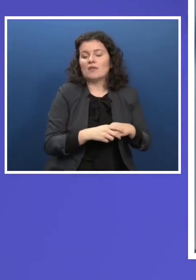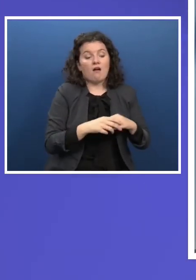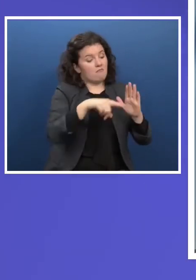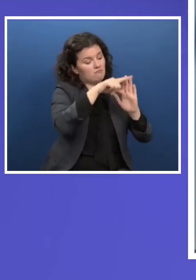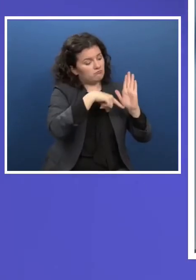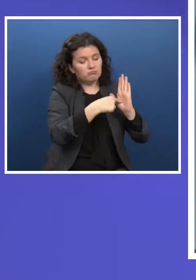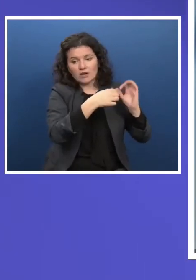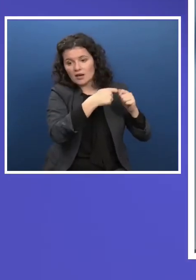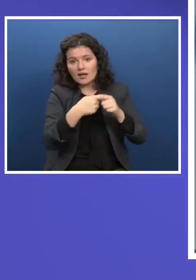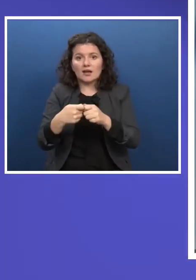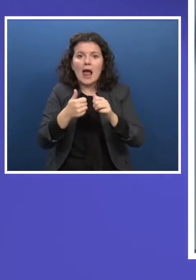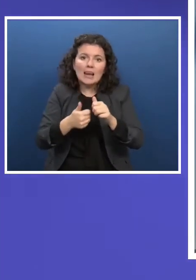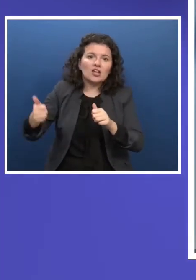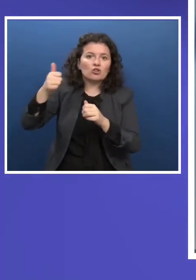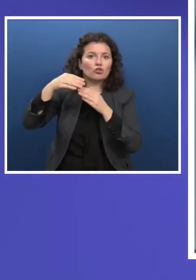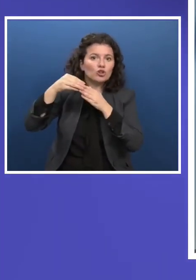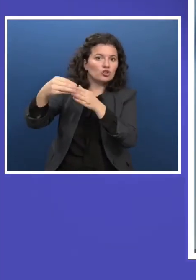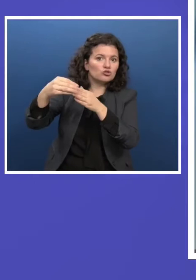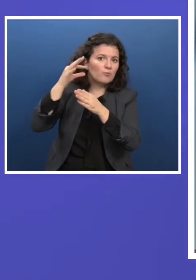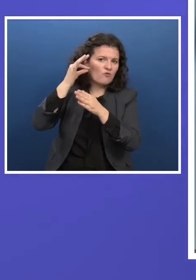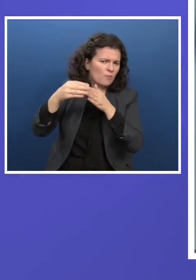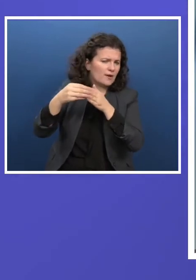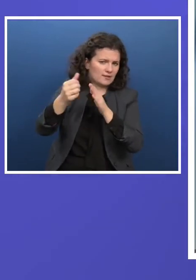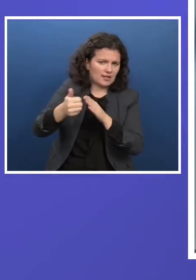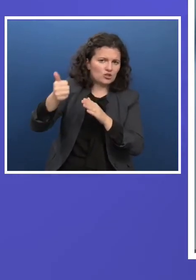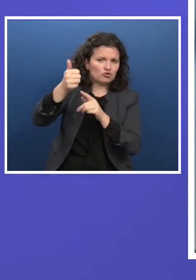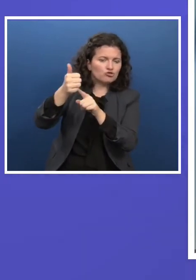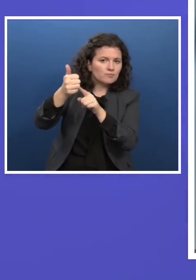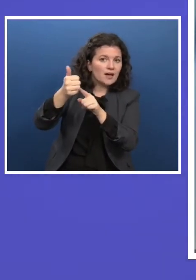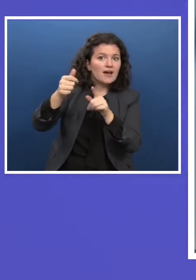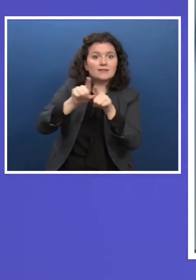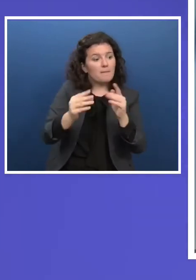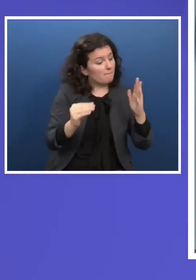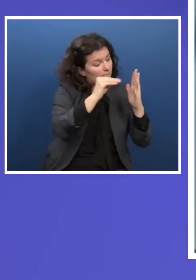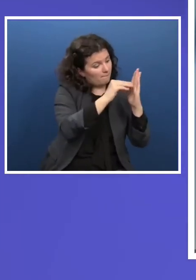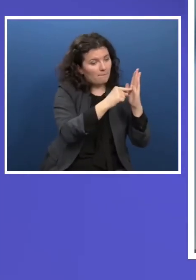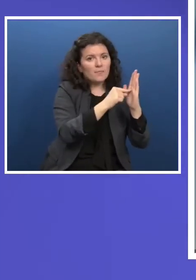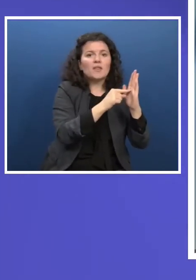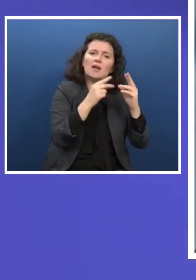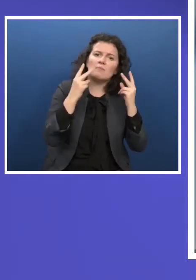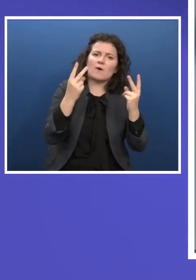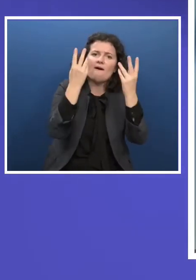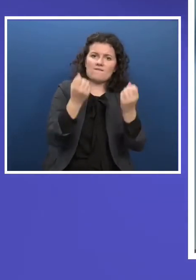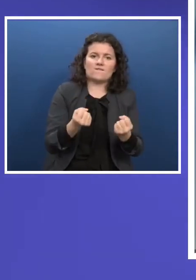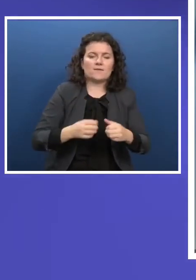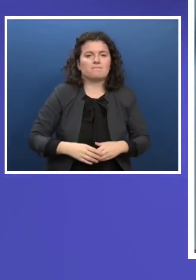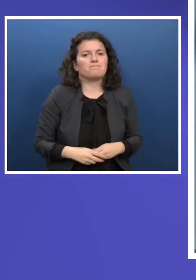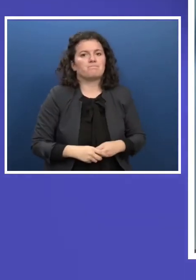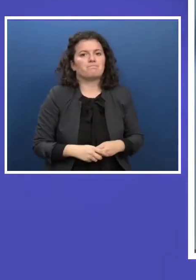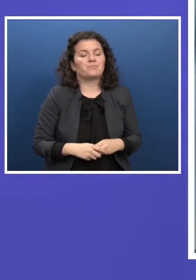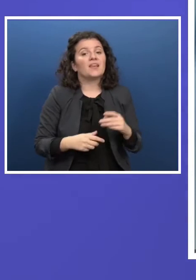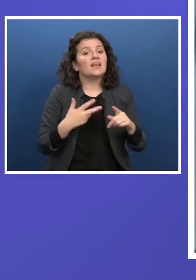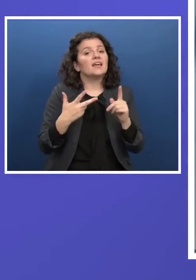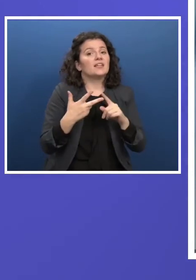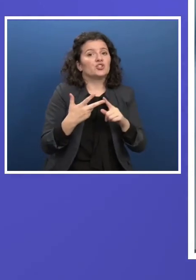which are particularly useful and important. There are then, as a third set of points which I wanted to make, things that relate